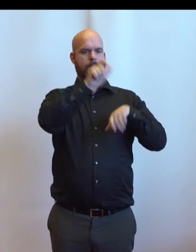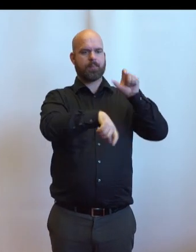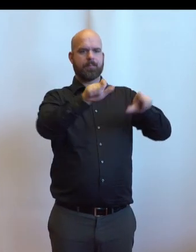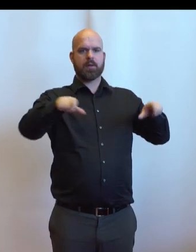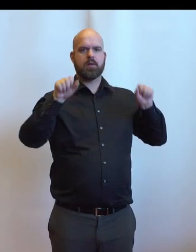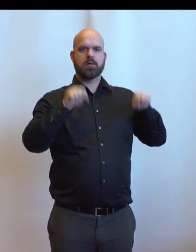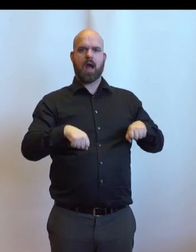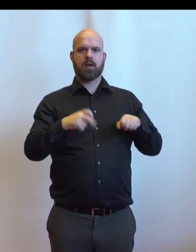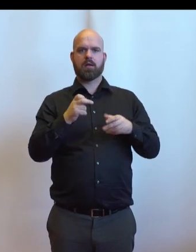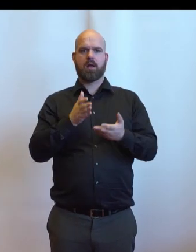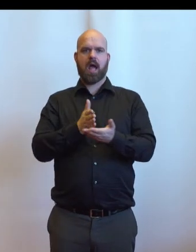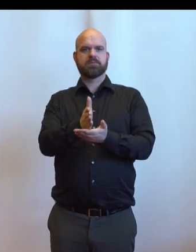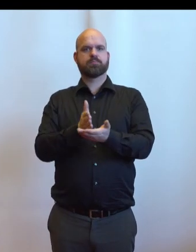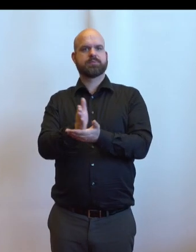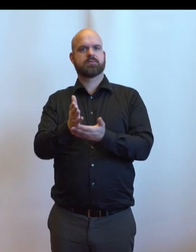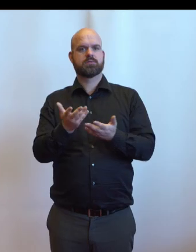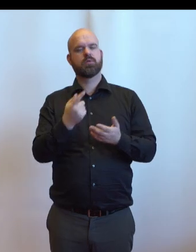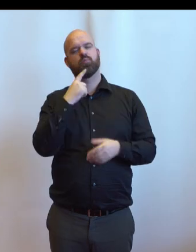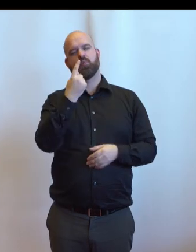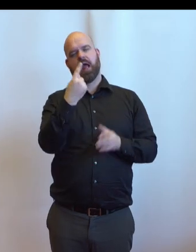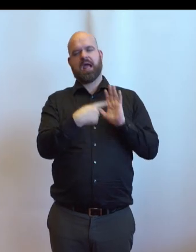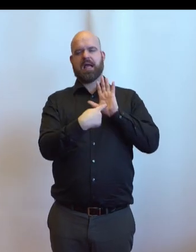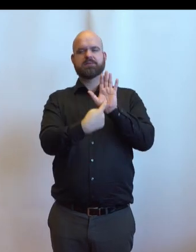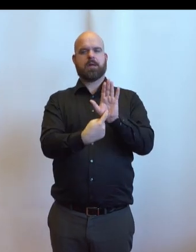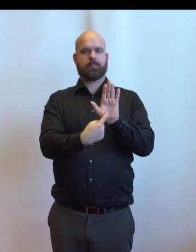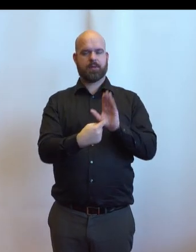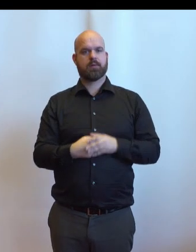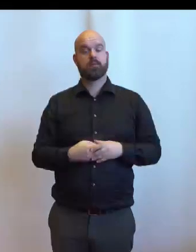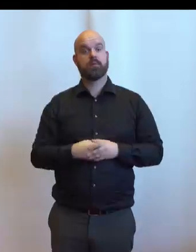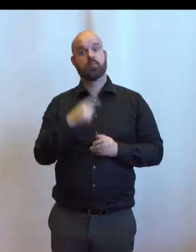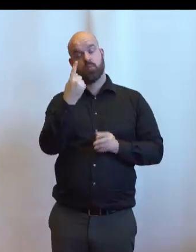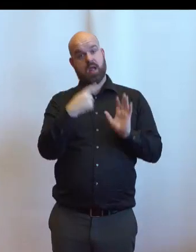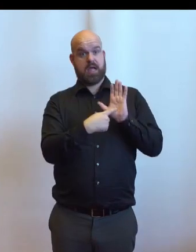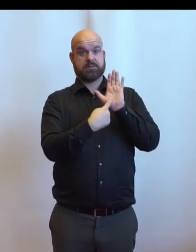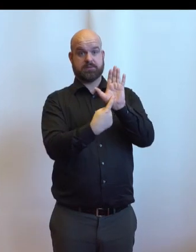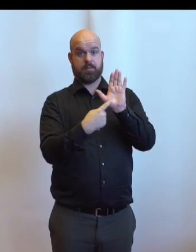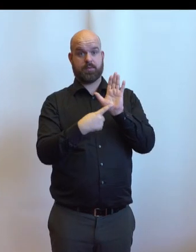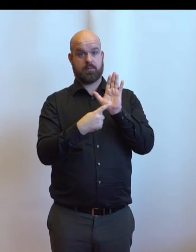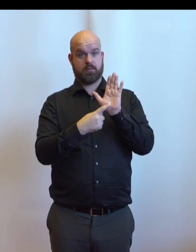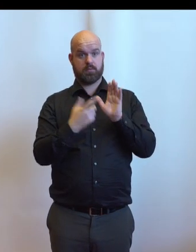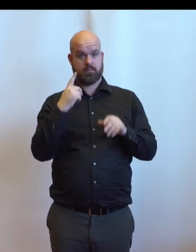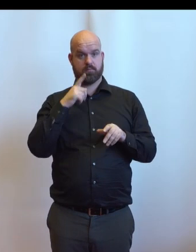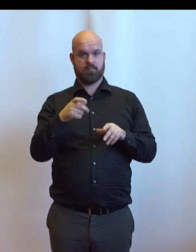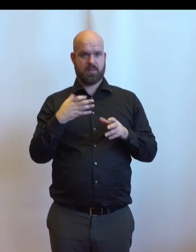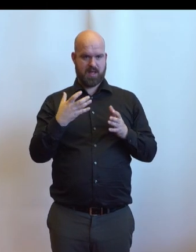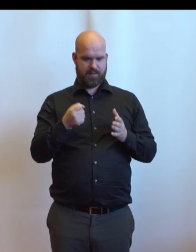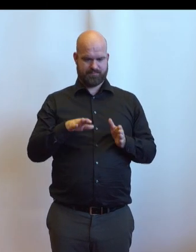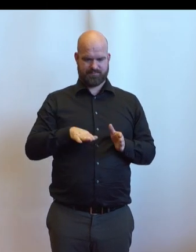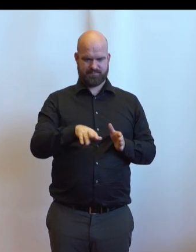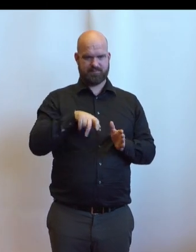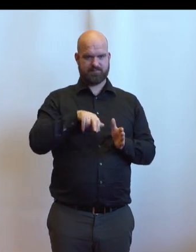you'd have the dropped curb, which was designed to enable wheelchair access, but it also makes it easier for delivery drivers and for mothers